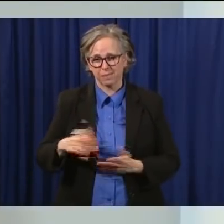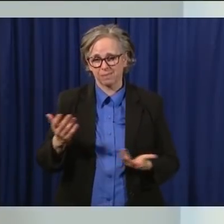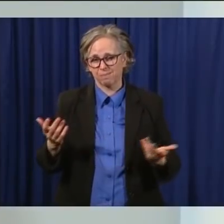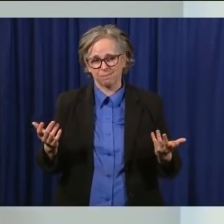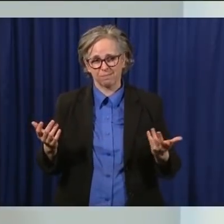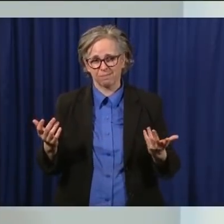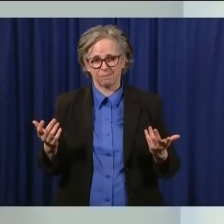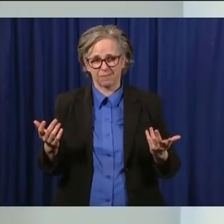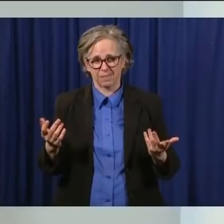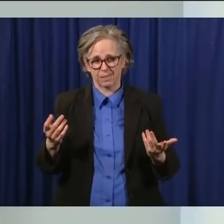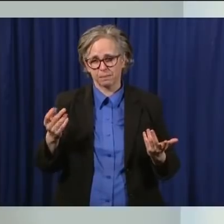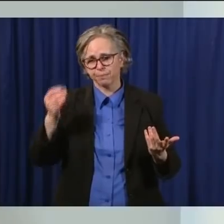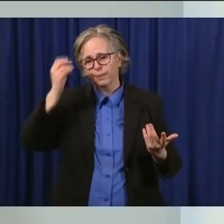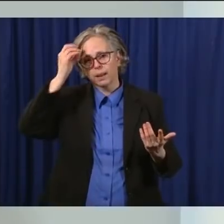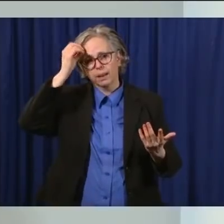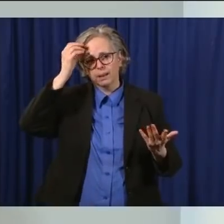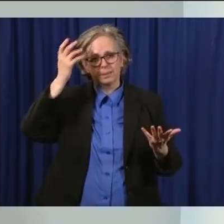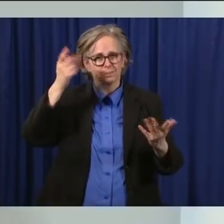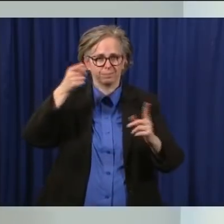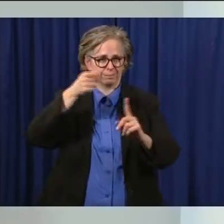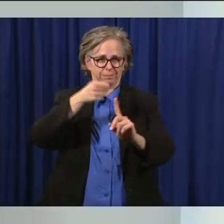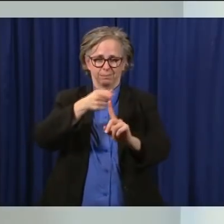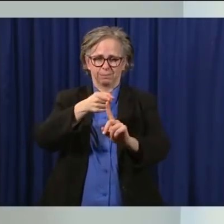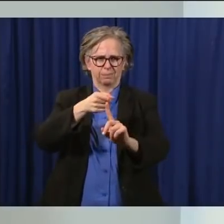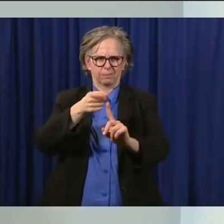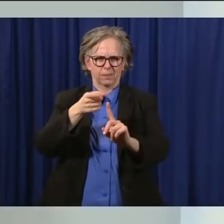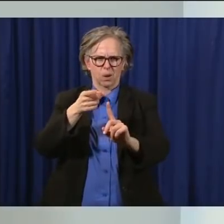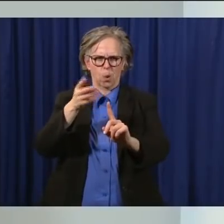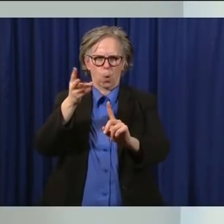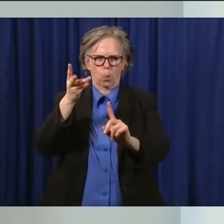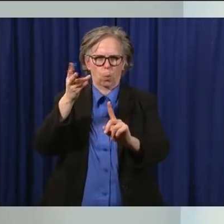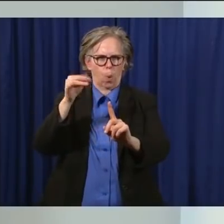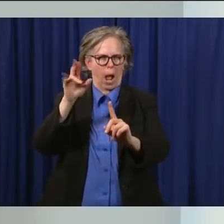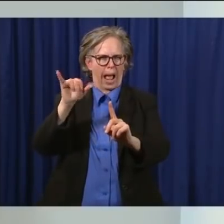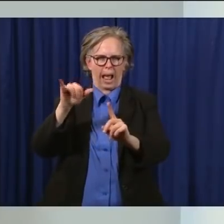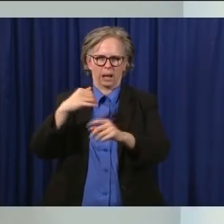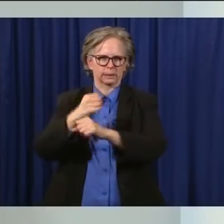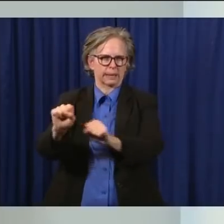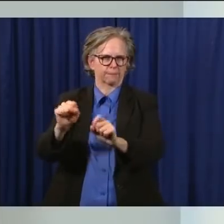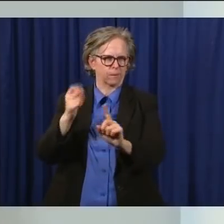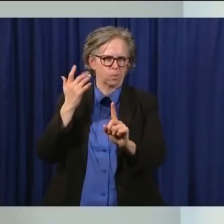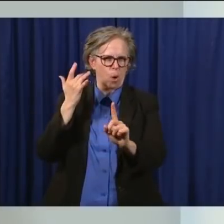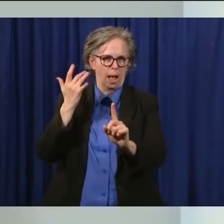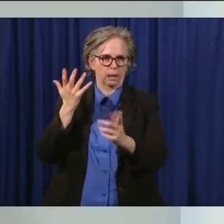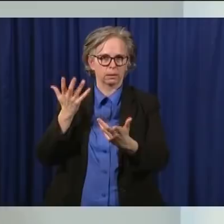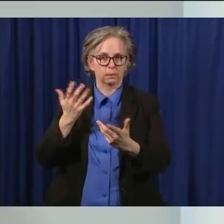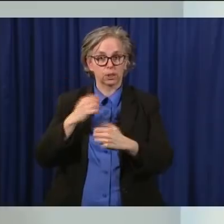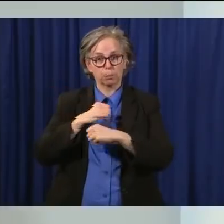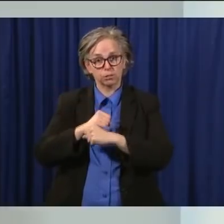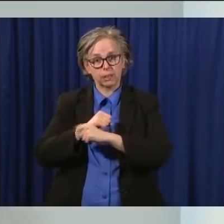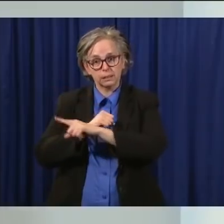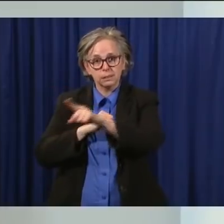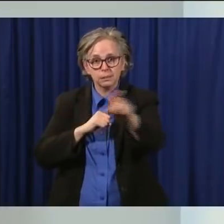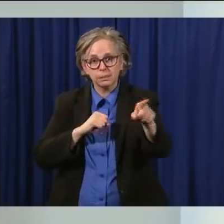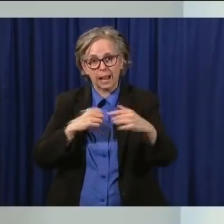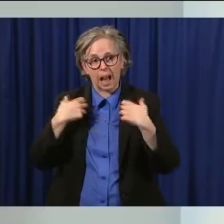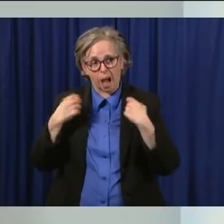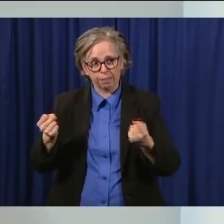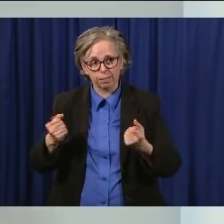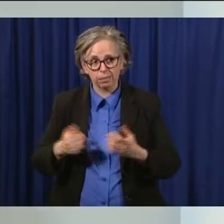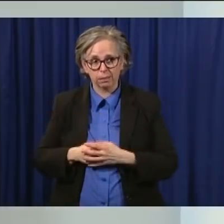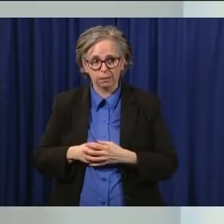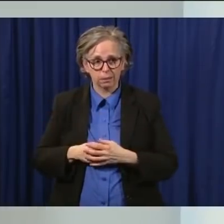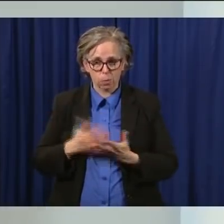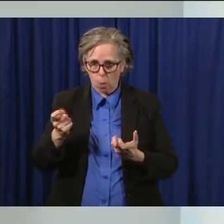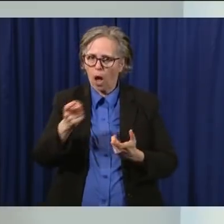this safely? Yeah, it's protect their health. There's no doubt about that. We want people to open up. We want them to be able to do things, but we don't